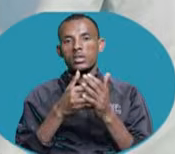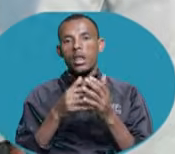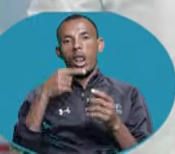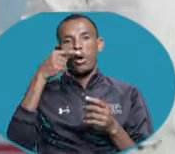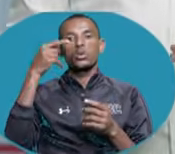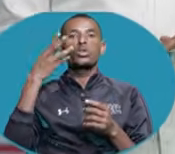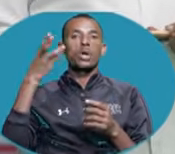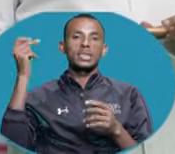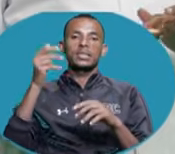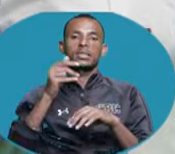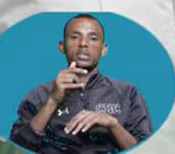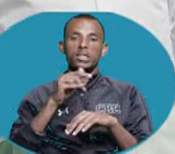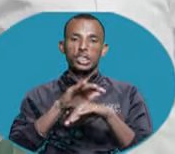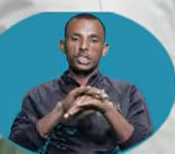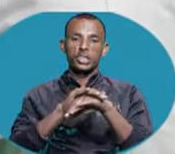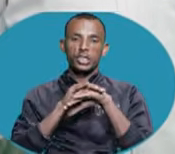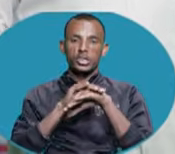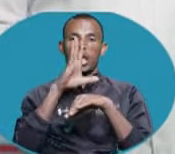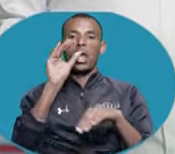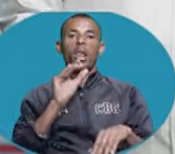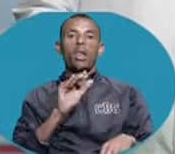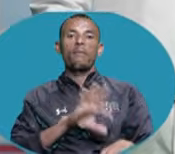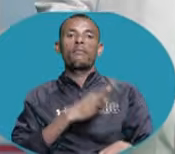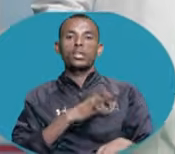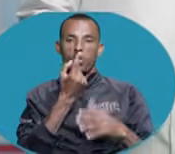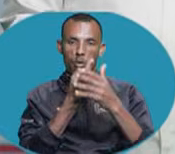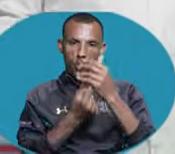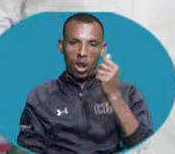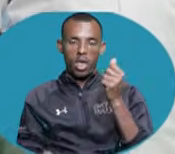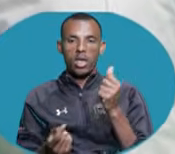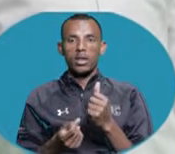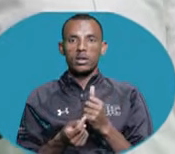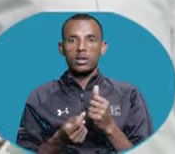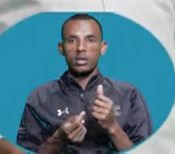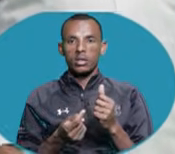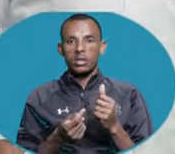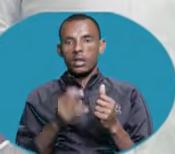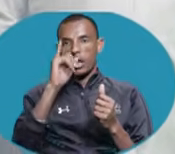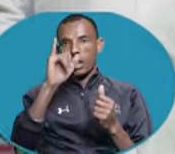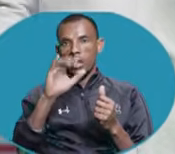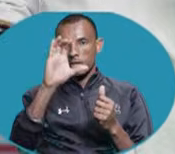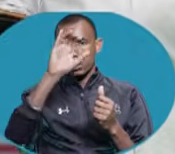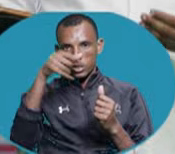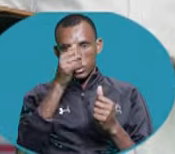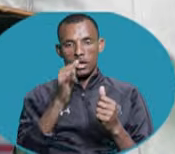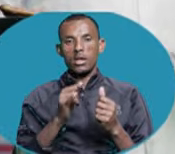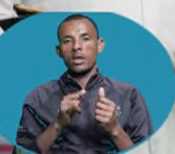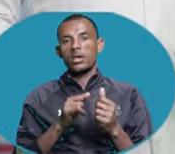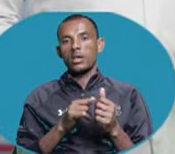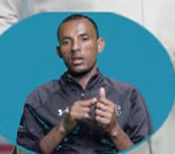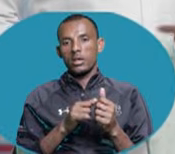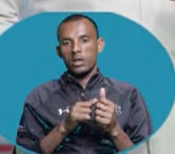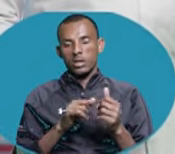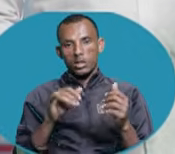ICJ. The fourth one, Truthship Council. It was responsible for supervising and administering the